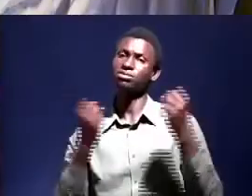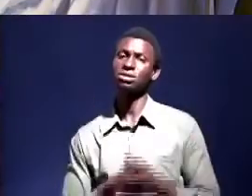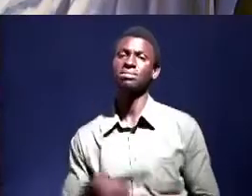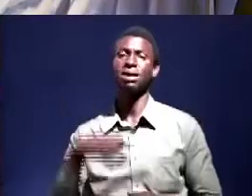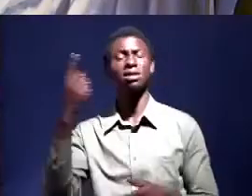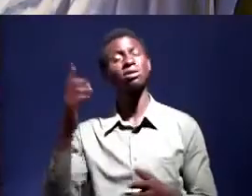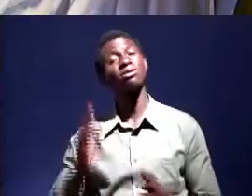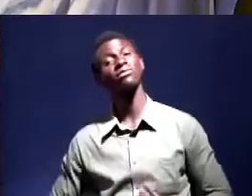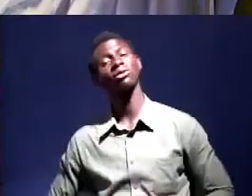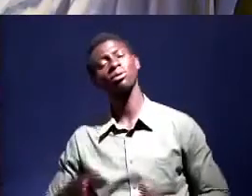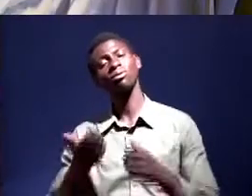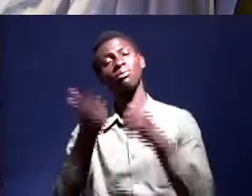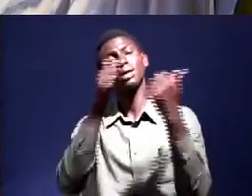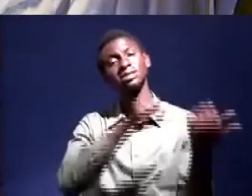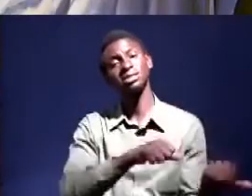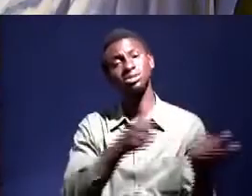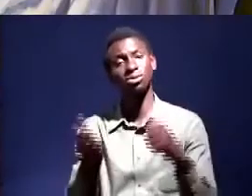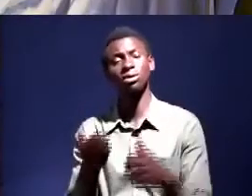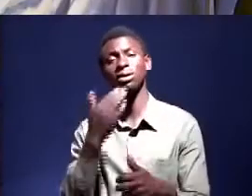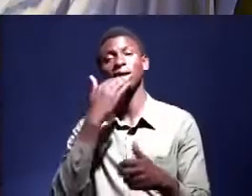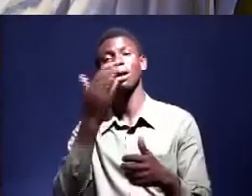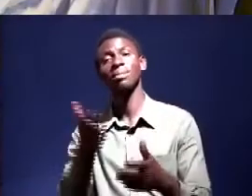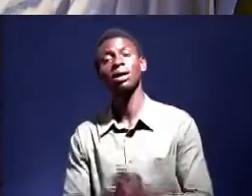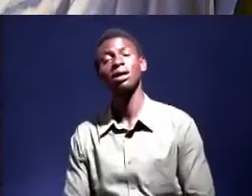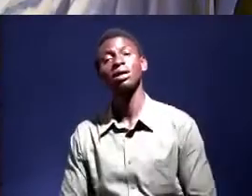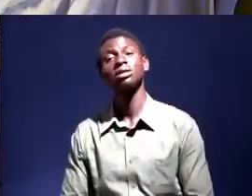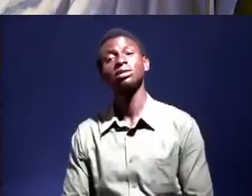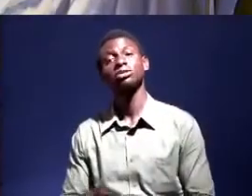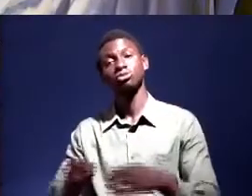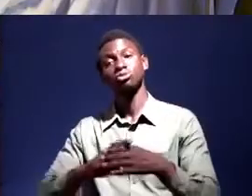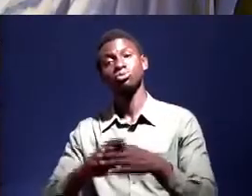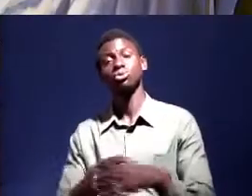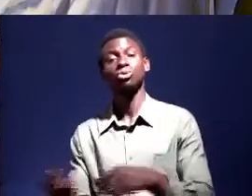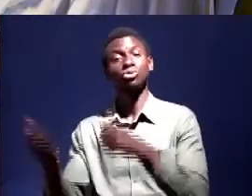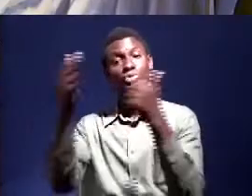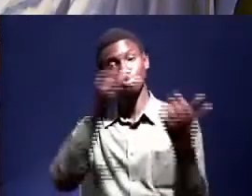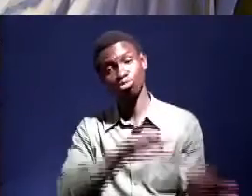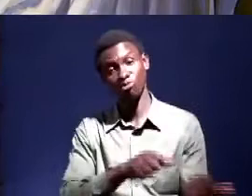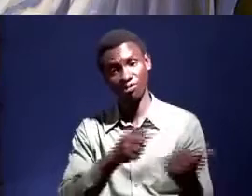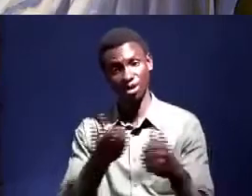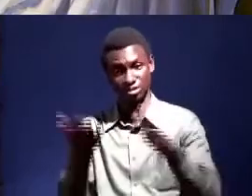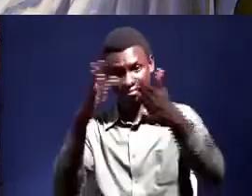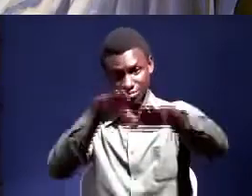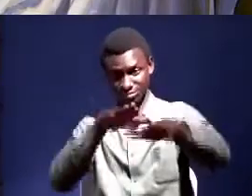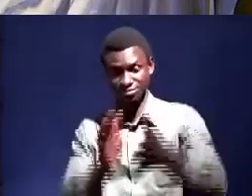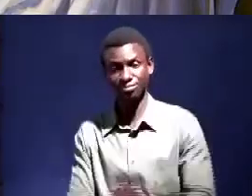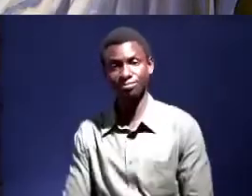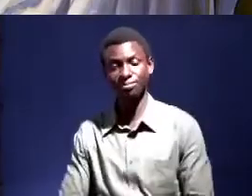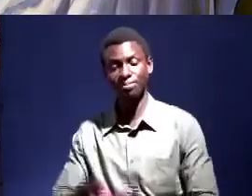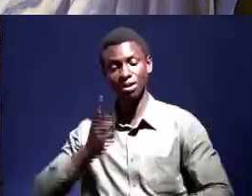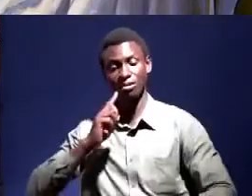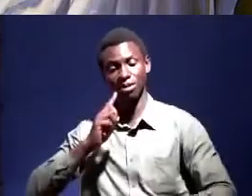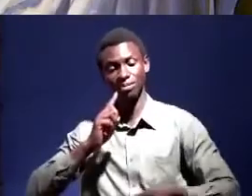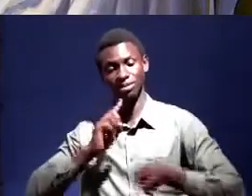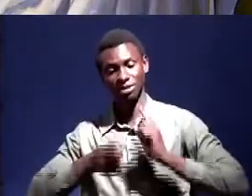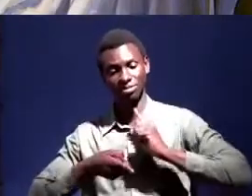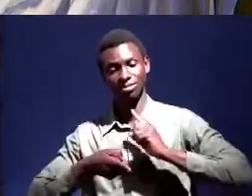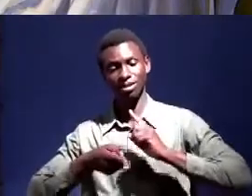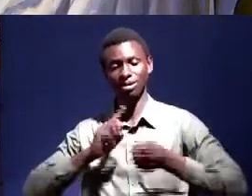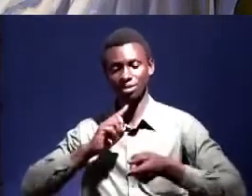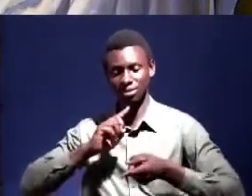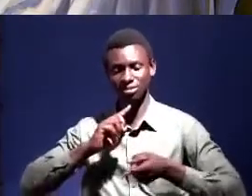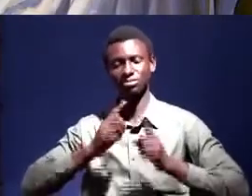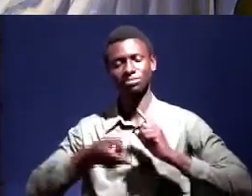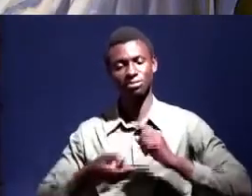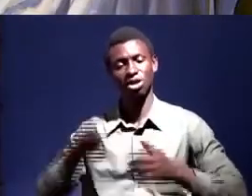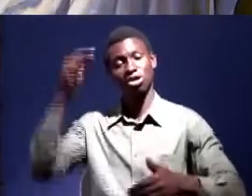ya kufa. When you walk into the water to be baptized. Unapotembea na kuingia kwenye maji ili ubatizwe. And you go under the water. Unaingia ndani ya